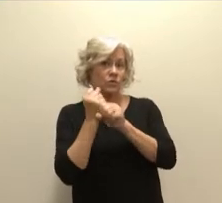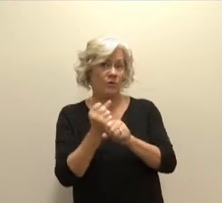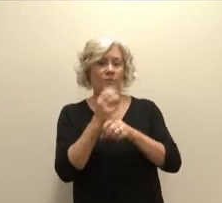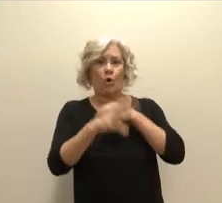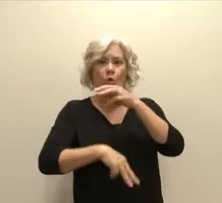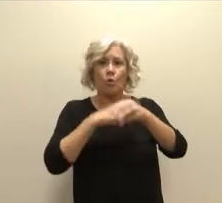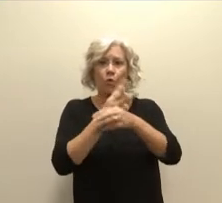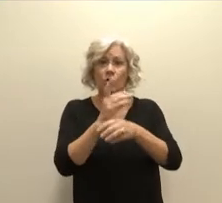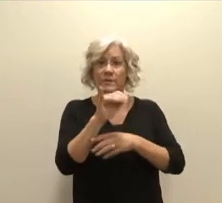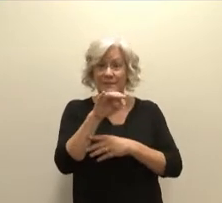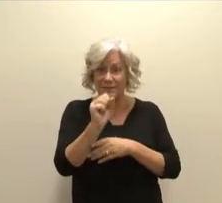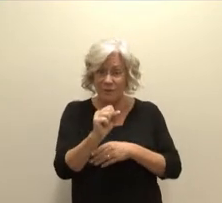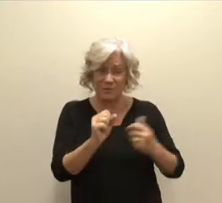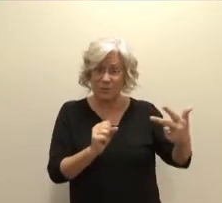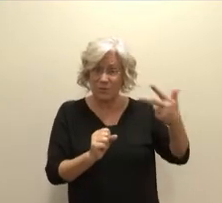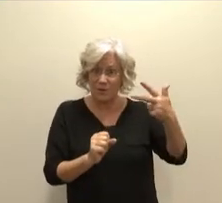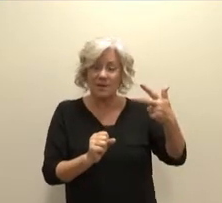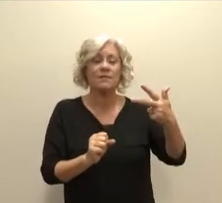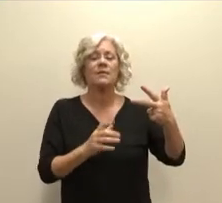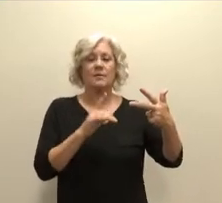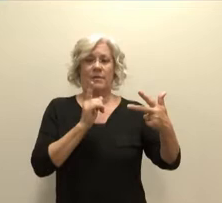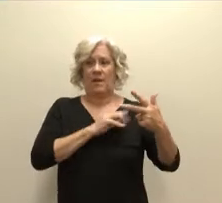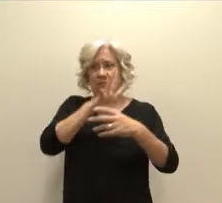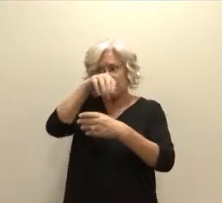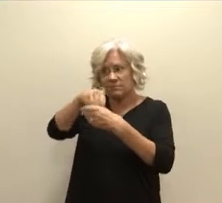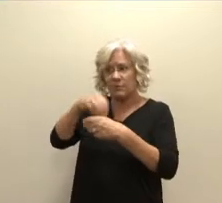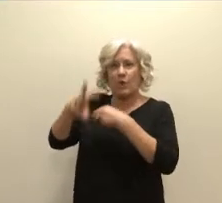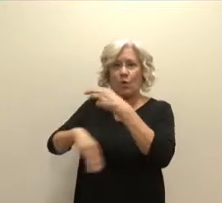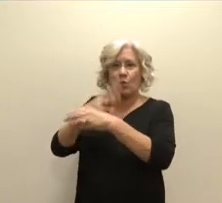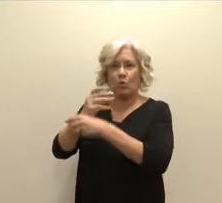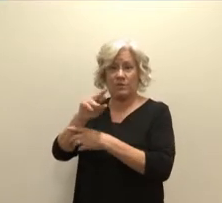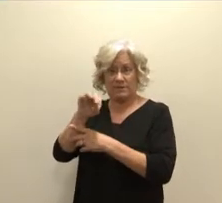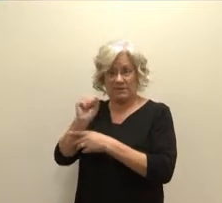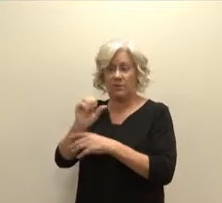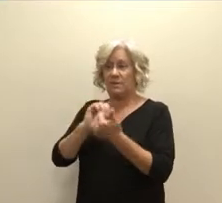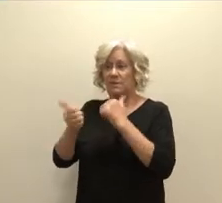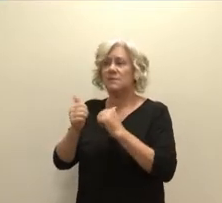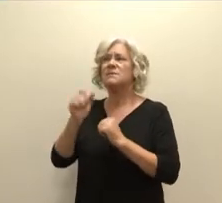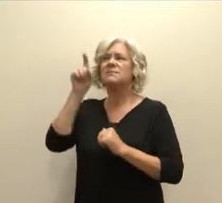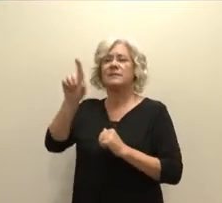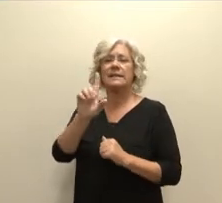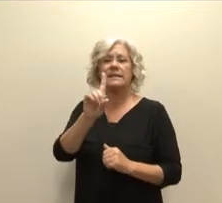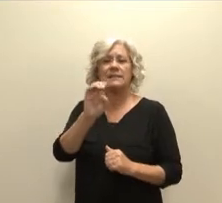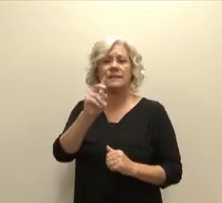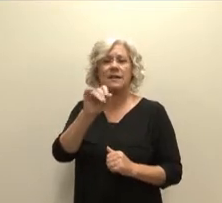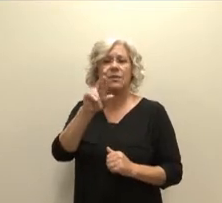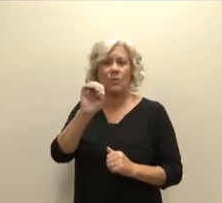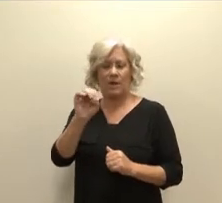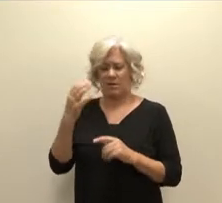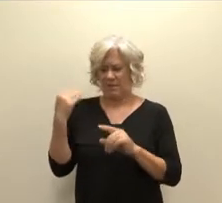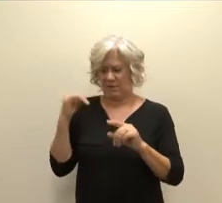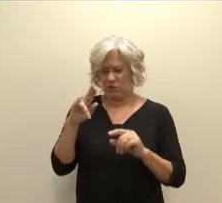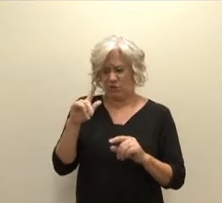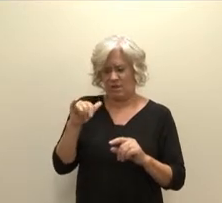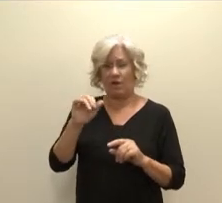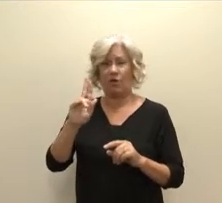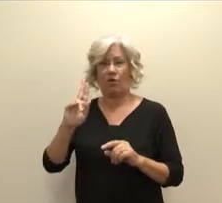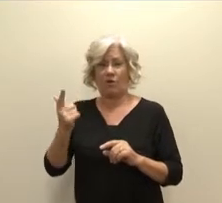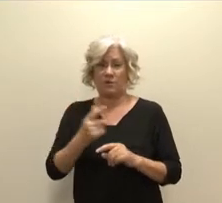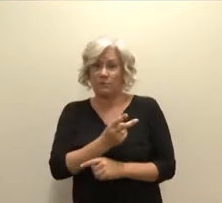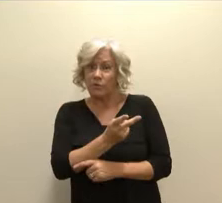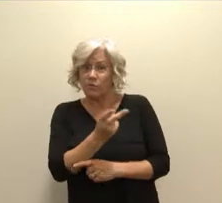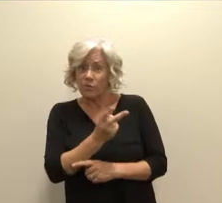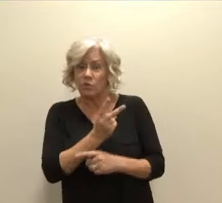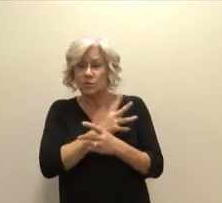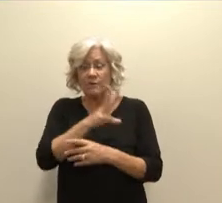they earn the right to compete in the World Series, which was held in Delaware at the end of July and beginning of August, but they were part of the